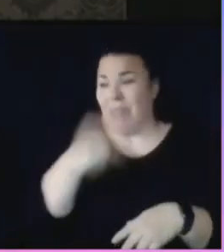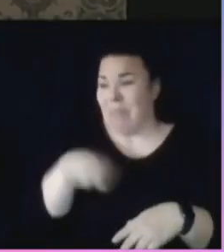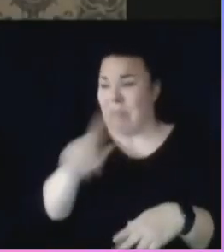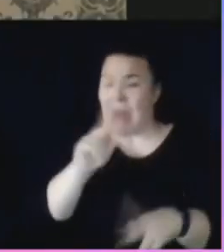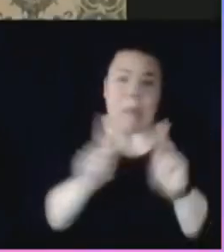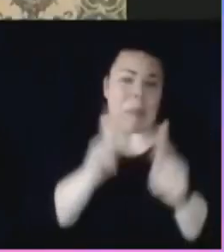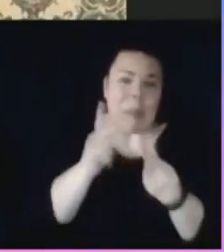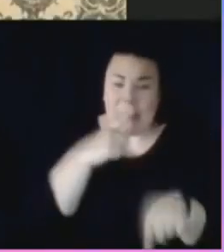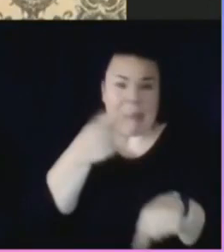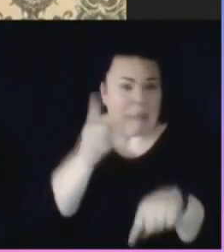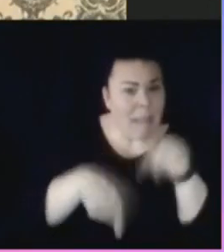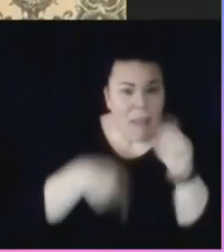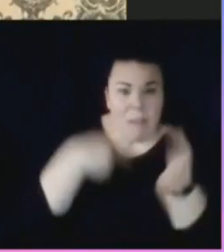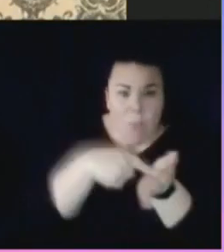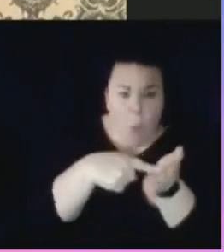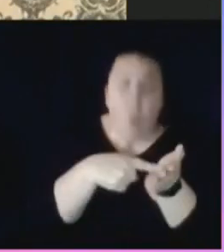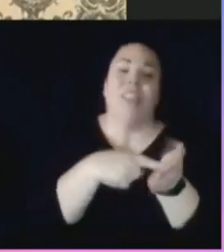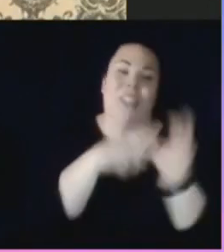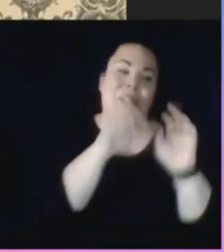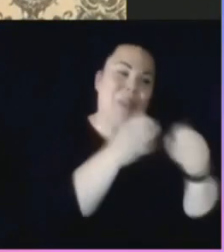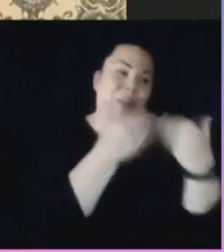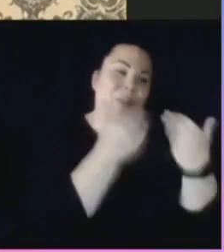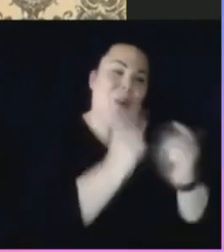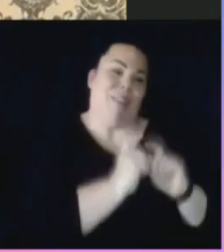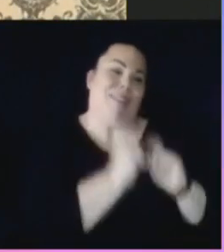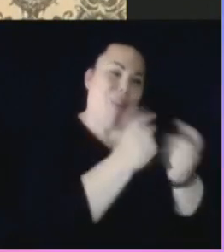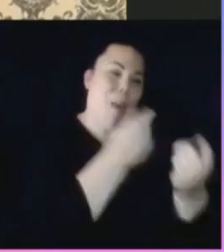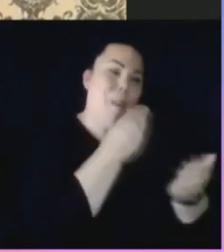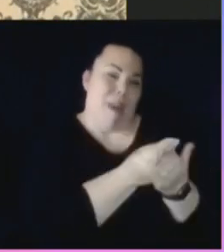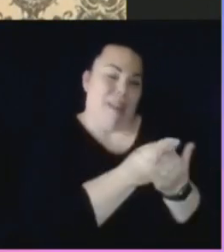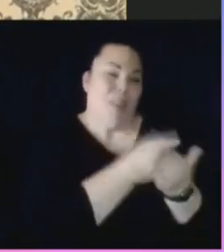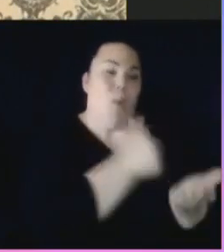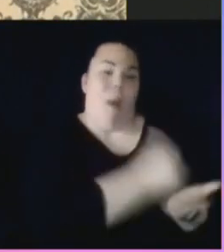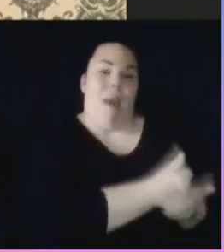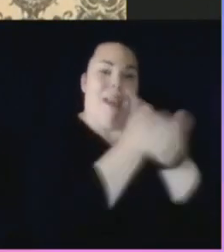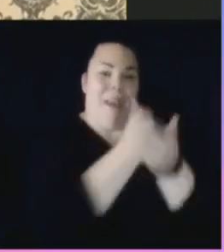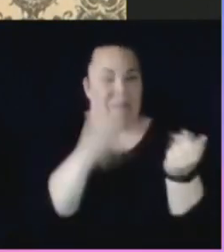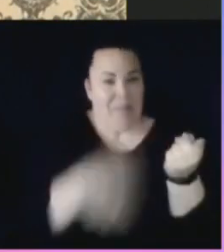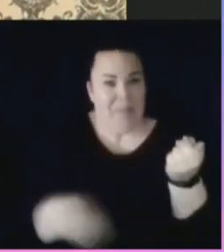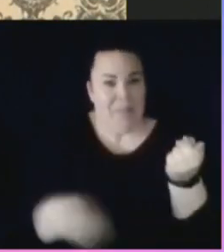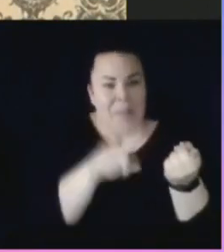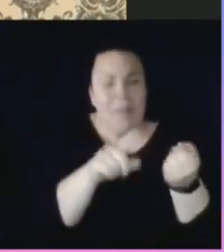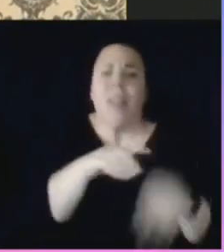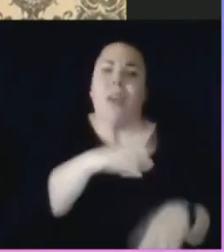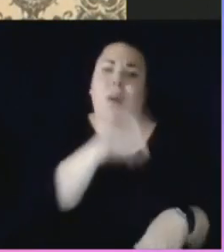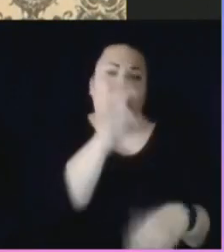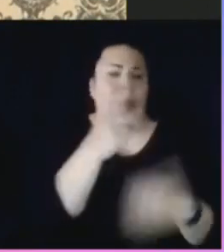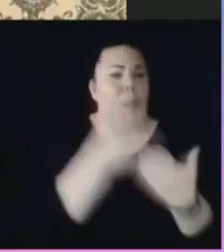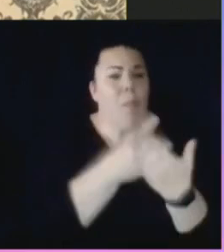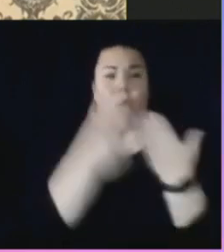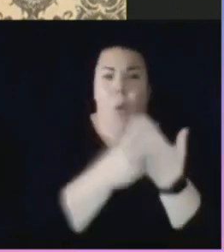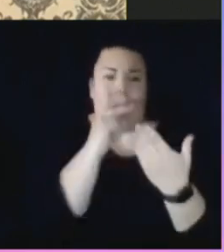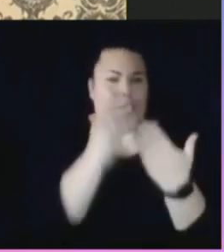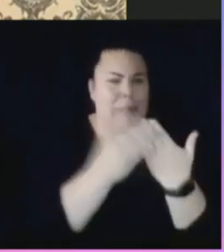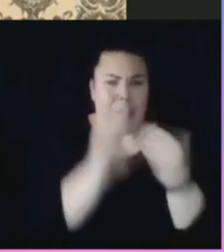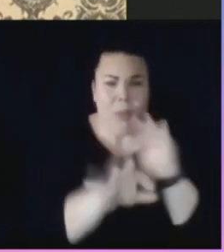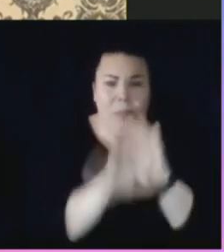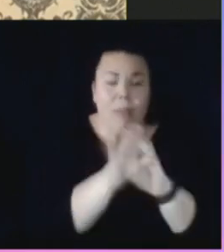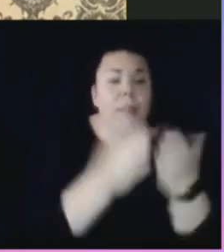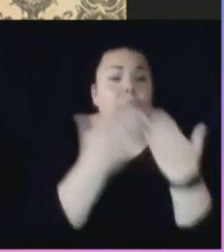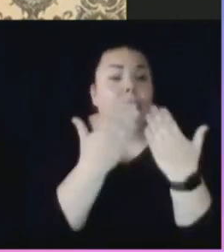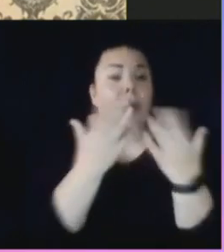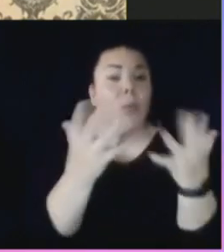So that's an ongoing program. Check out their website, which is super easy to find. Alok, thank you so much for coming on.